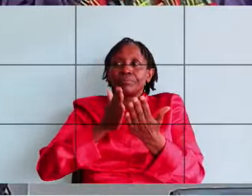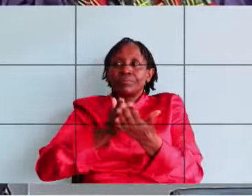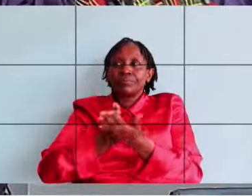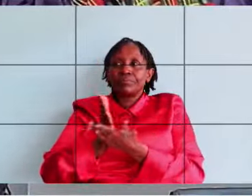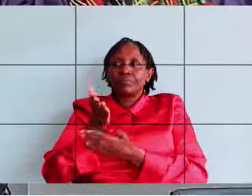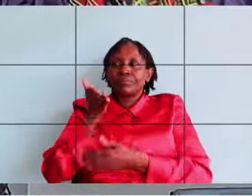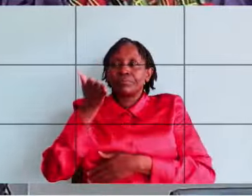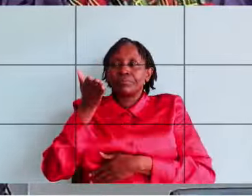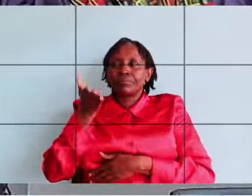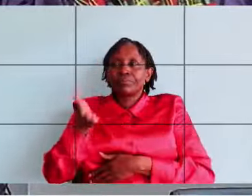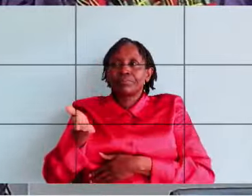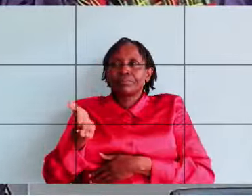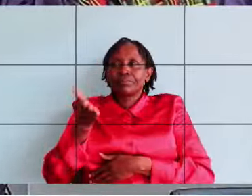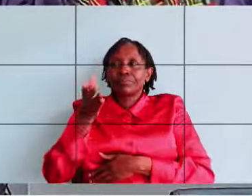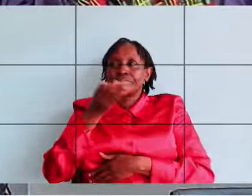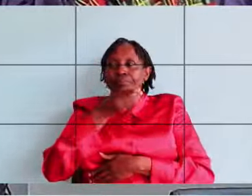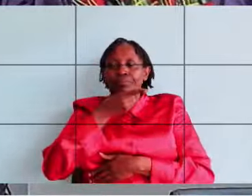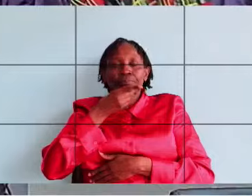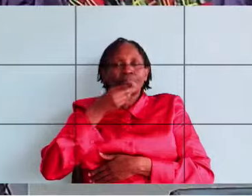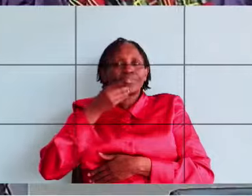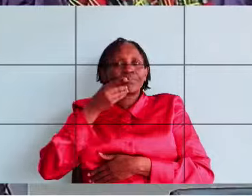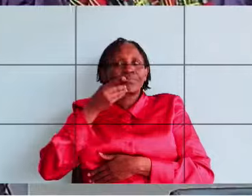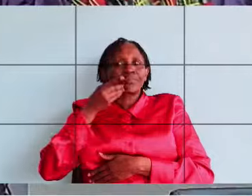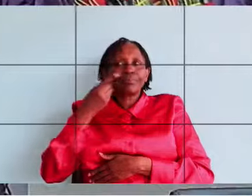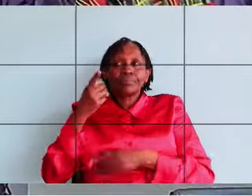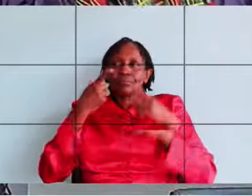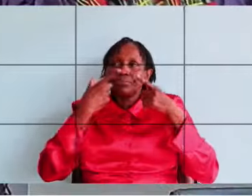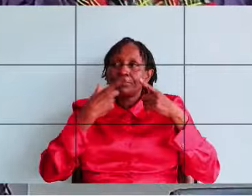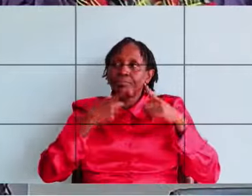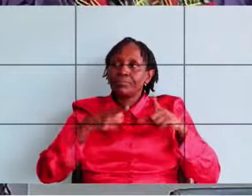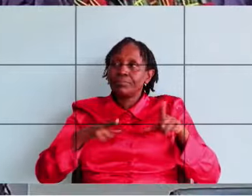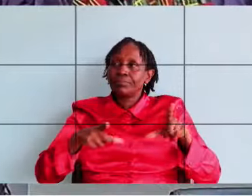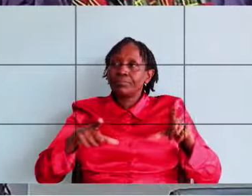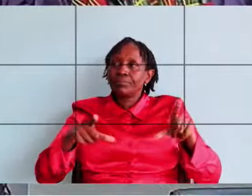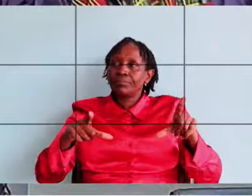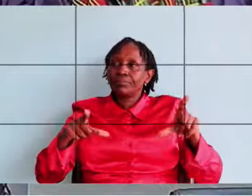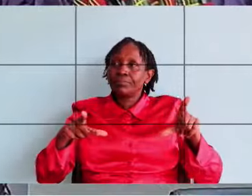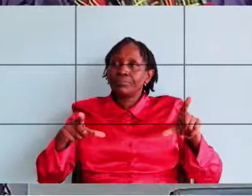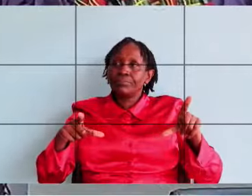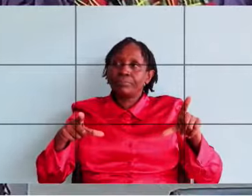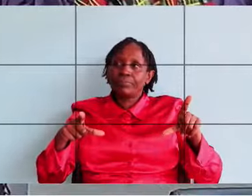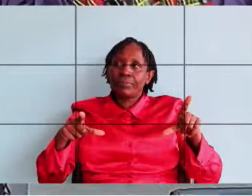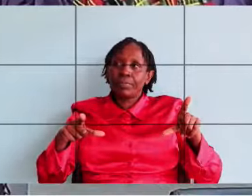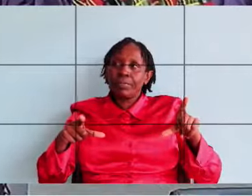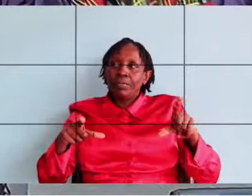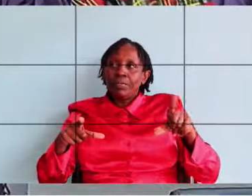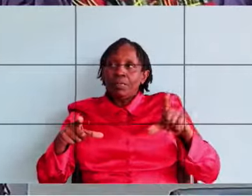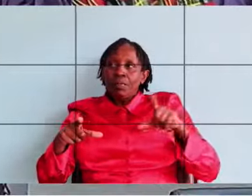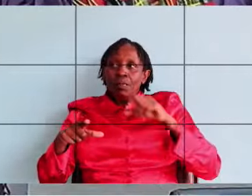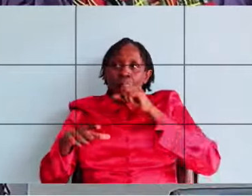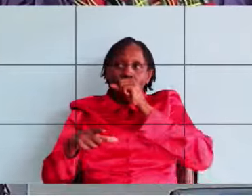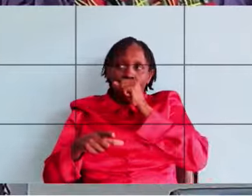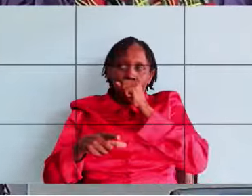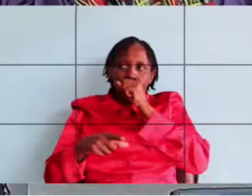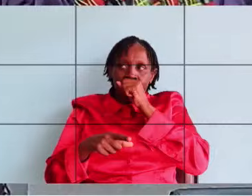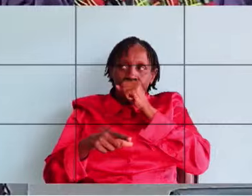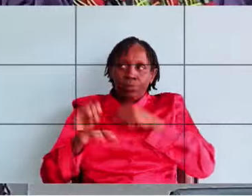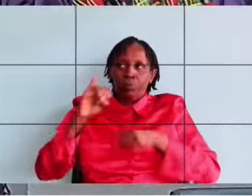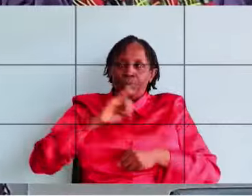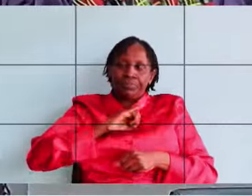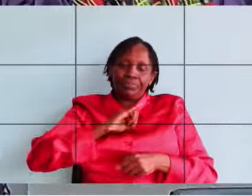pilgrim through this barren land. I